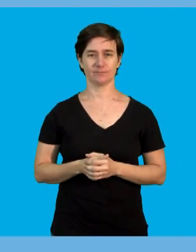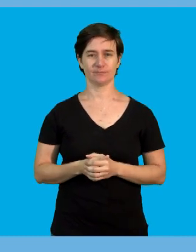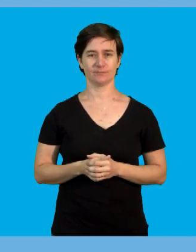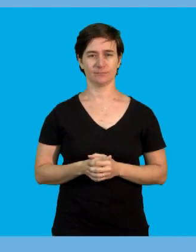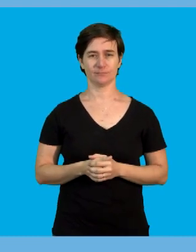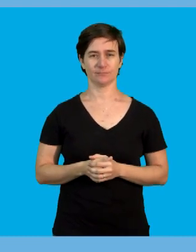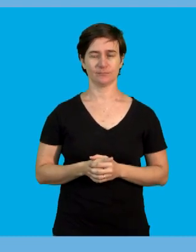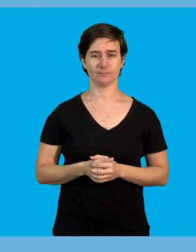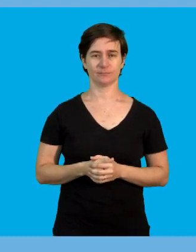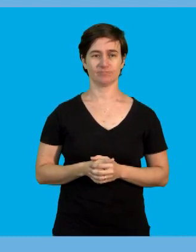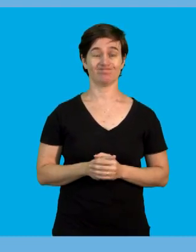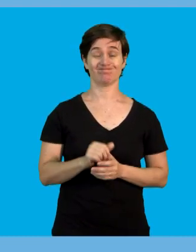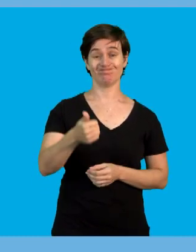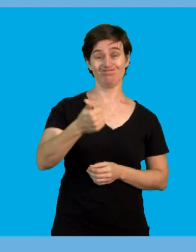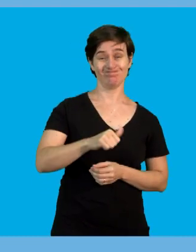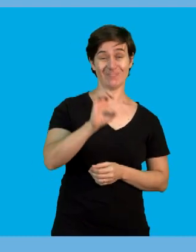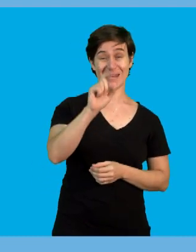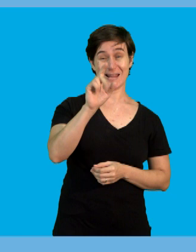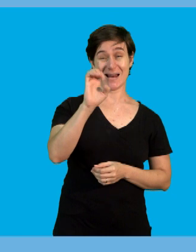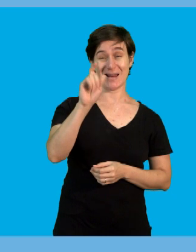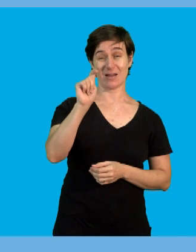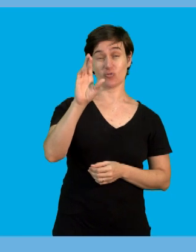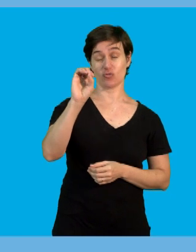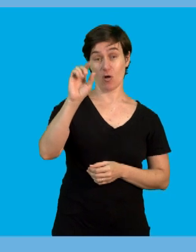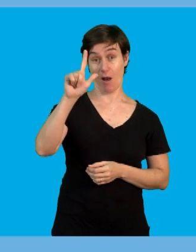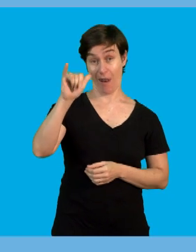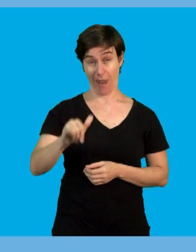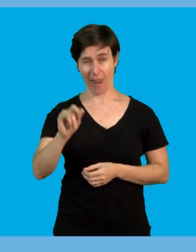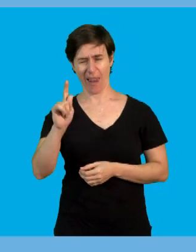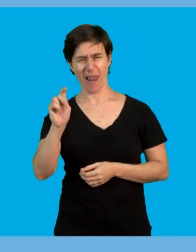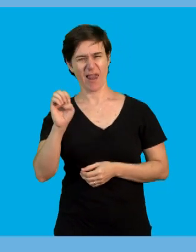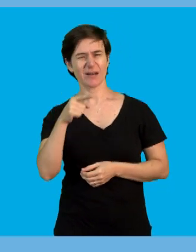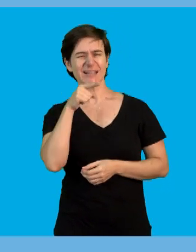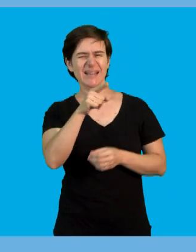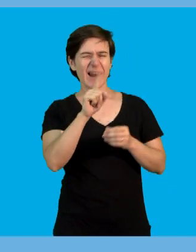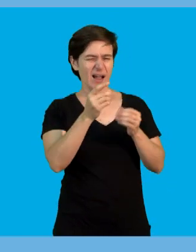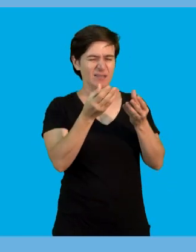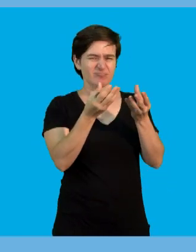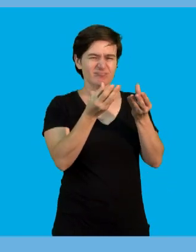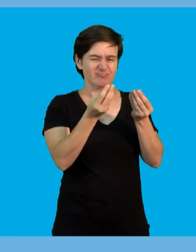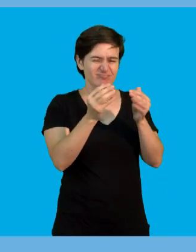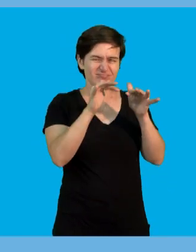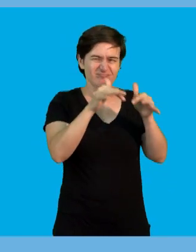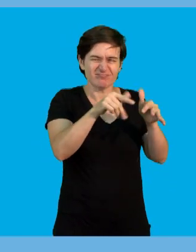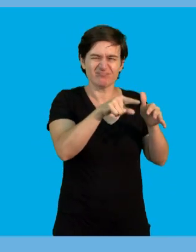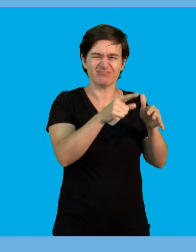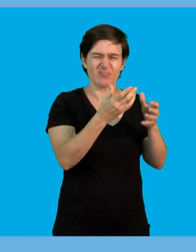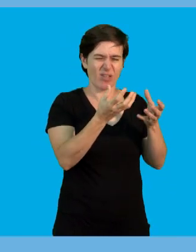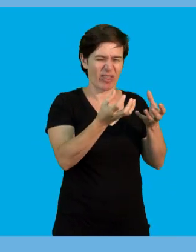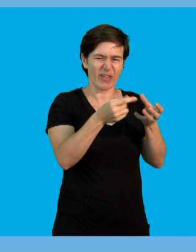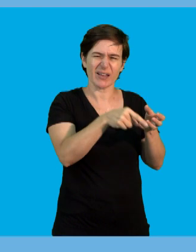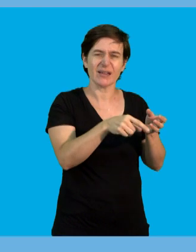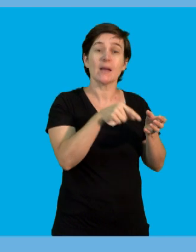generating electricity. Then an electrolyte, that's now a special type of solution which can conduct